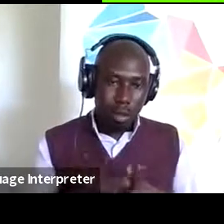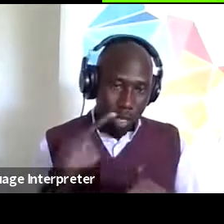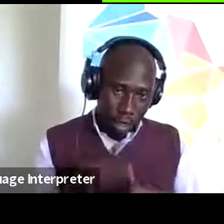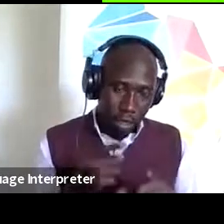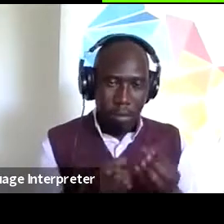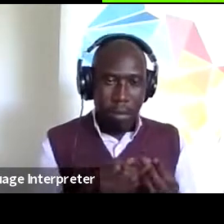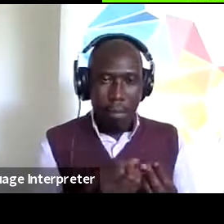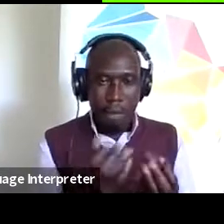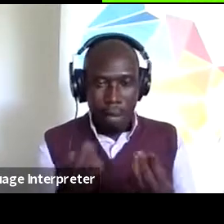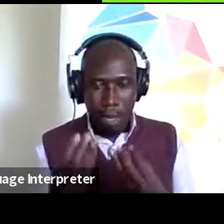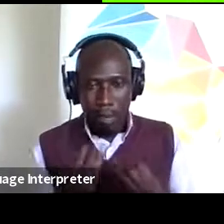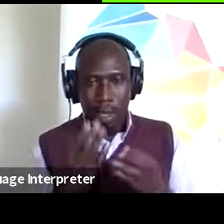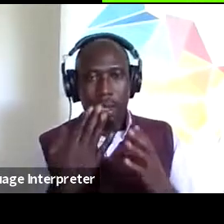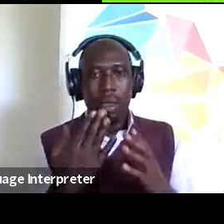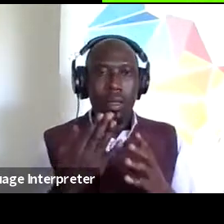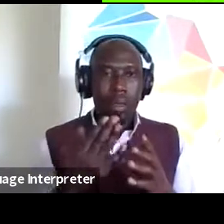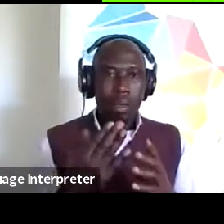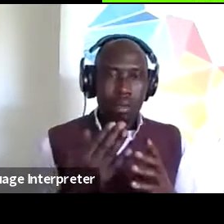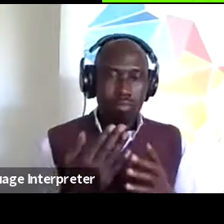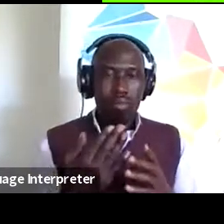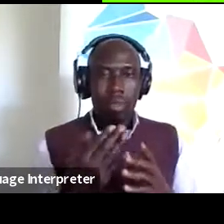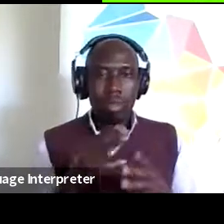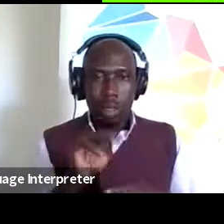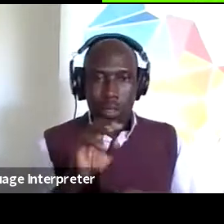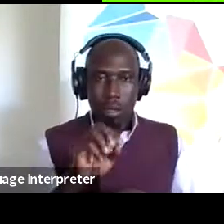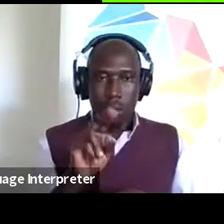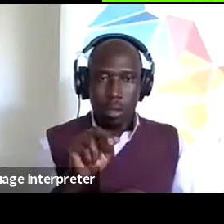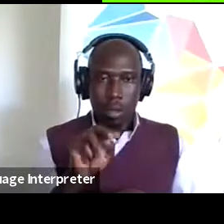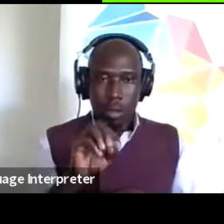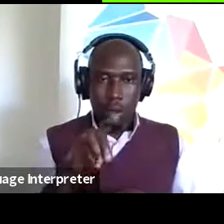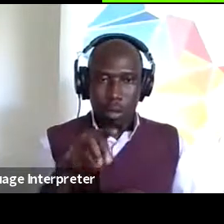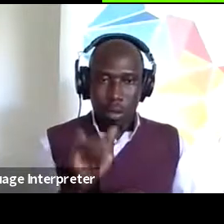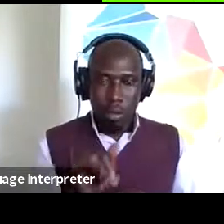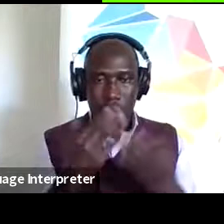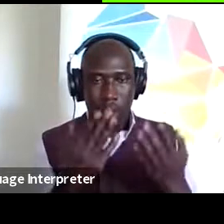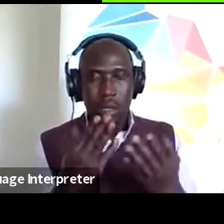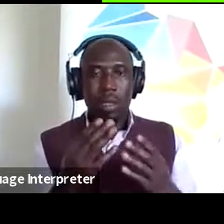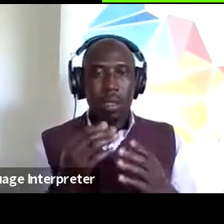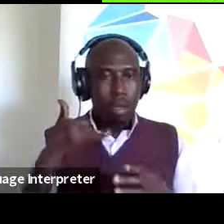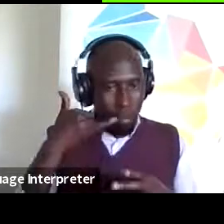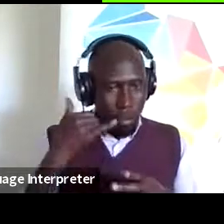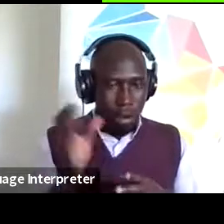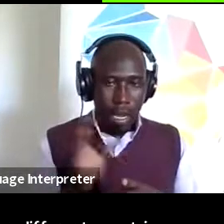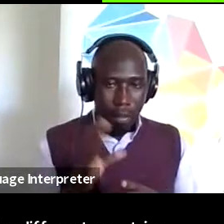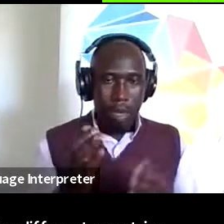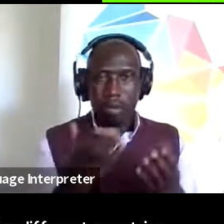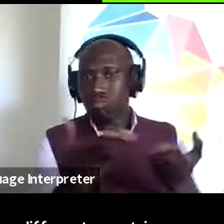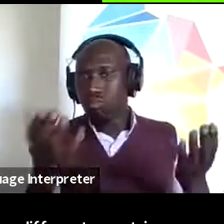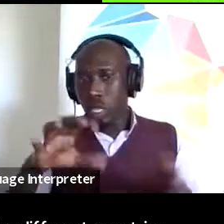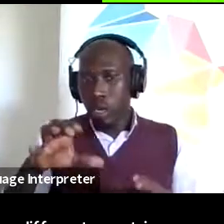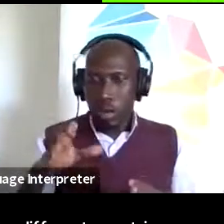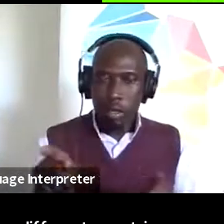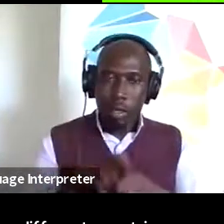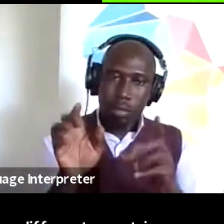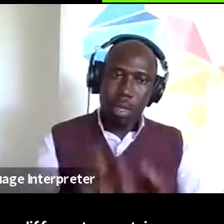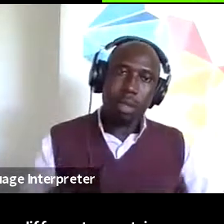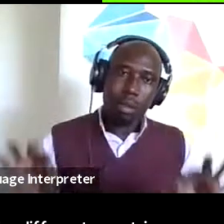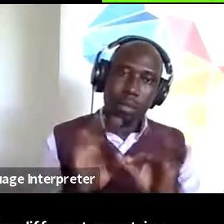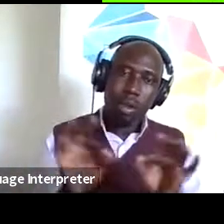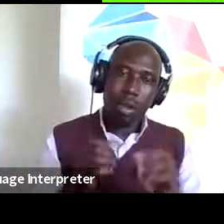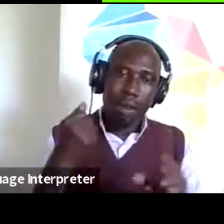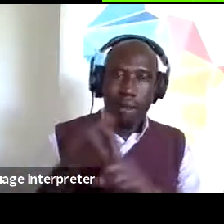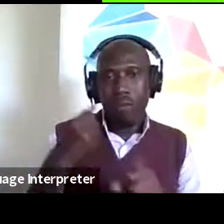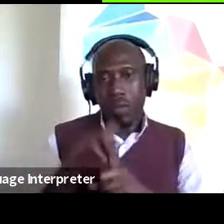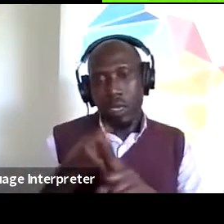so many monopolies in the telecommunications industries around the different countries in the region. So it's important also to advocate